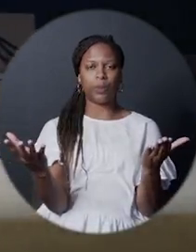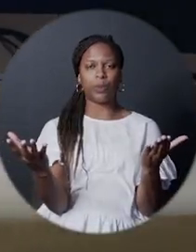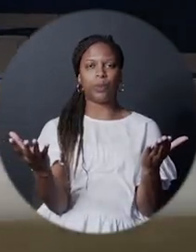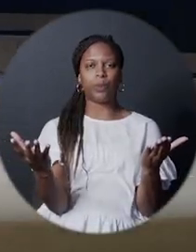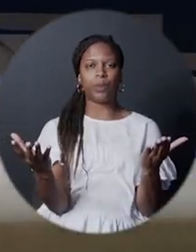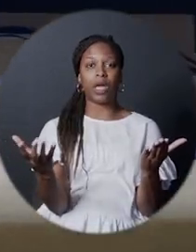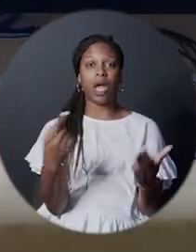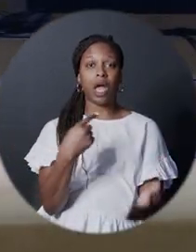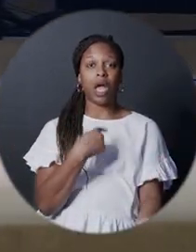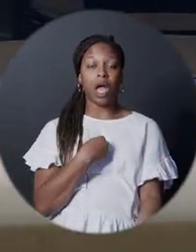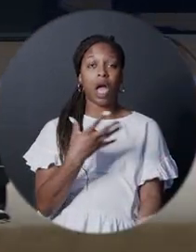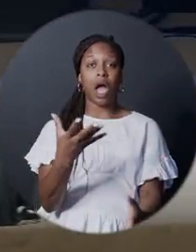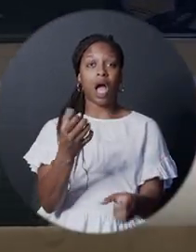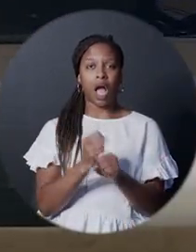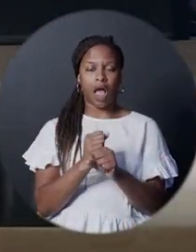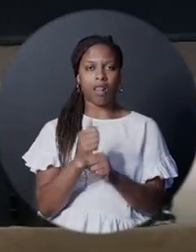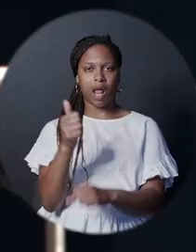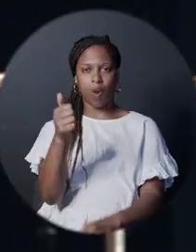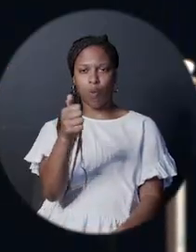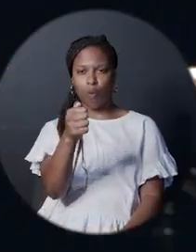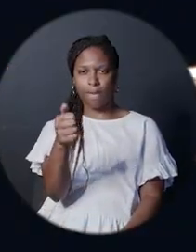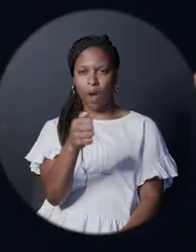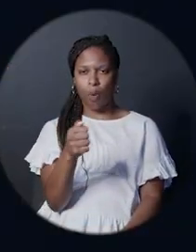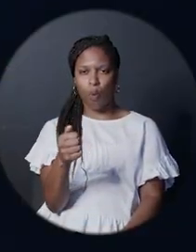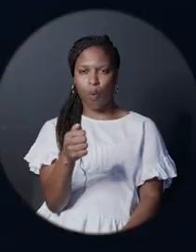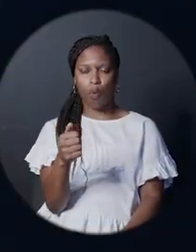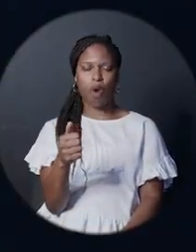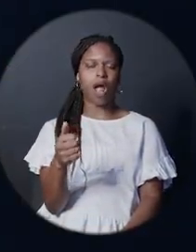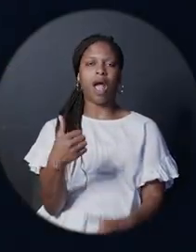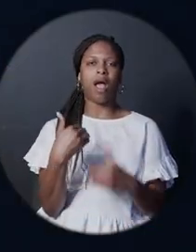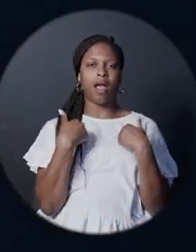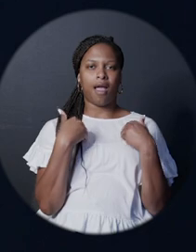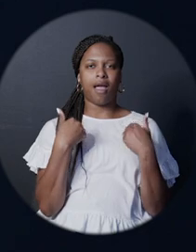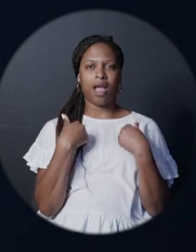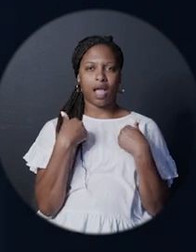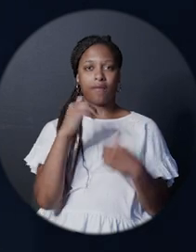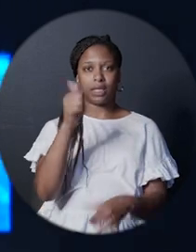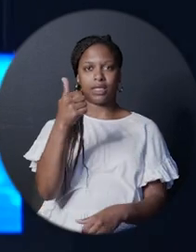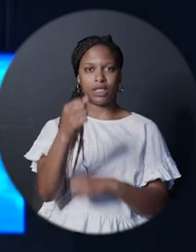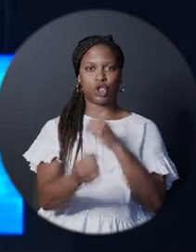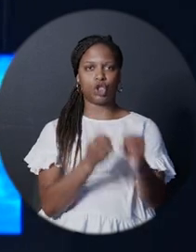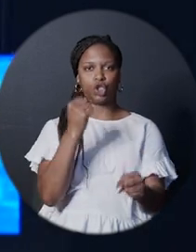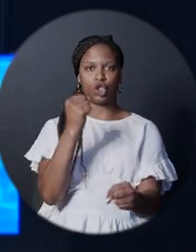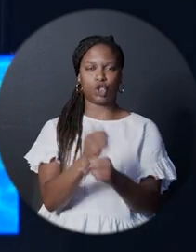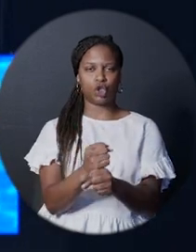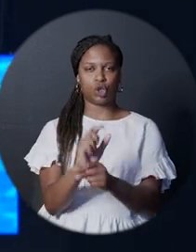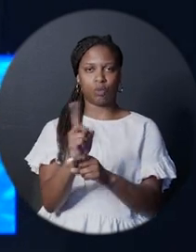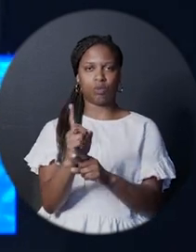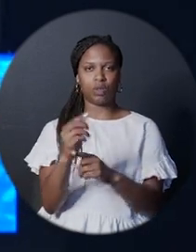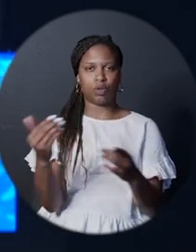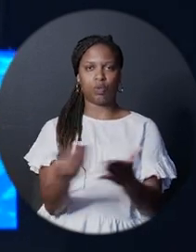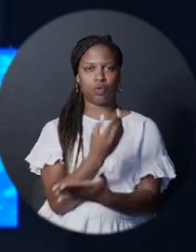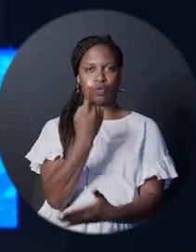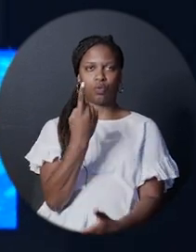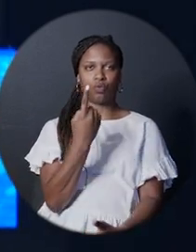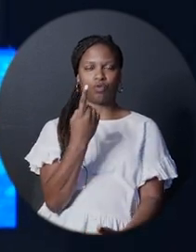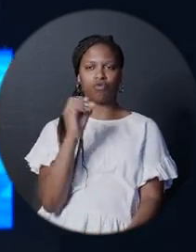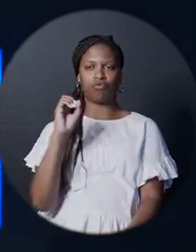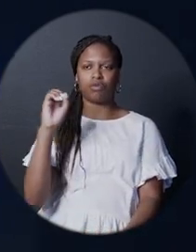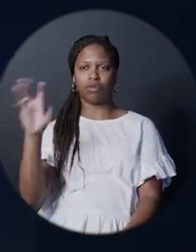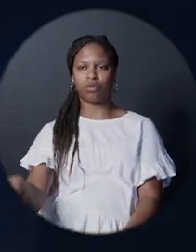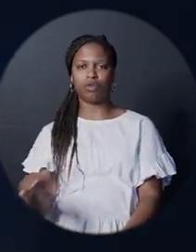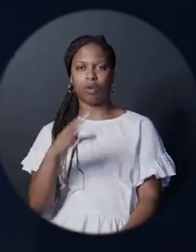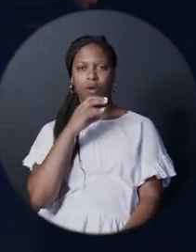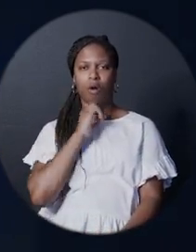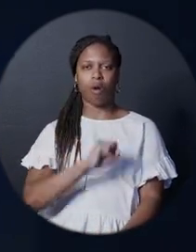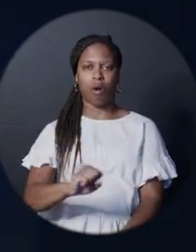And let me tell you, when I got that remote, even though I had that remote, Pierre, for 10 years, the moment I got the new